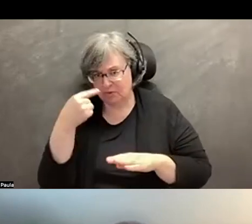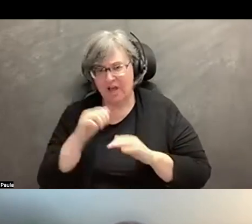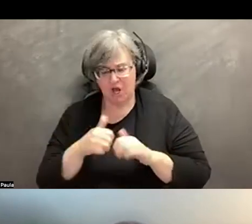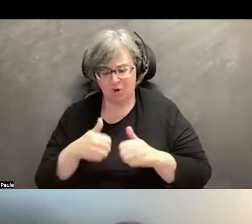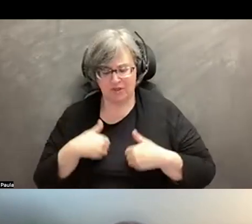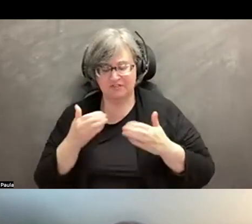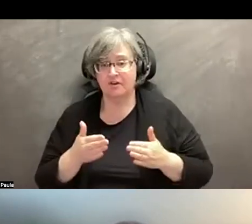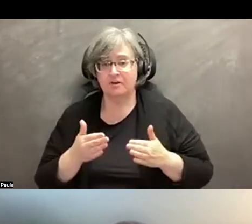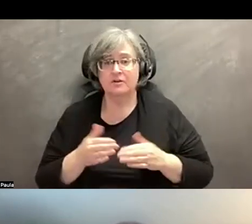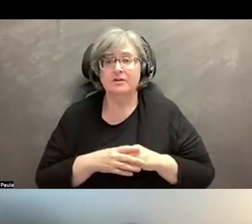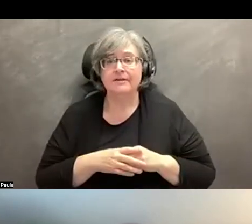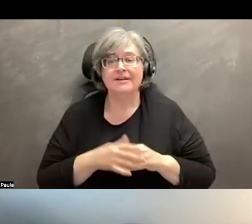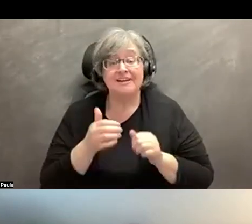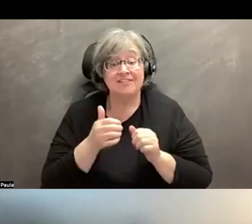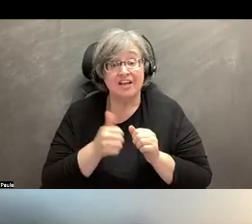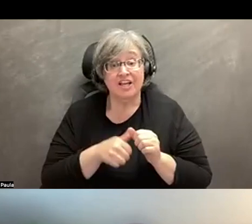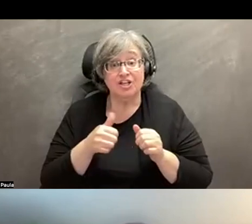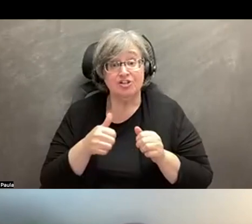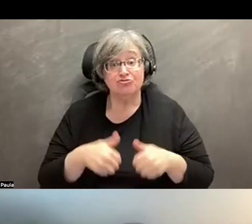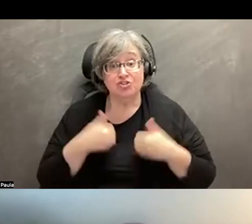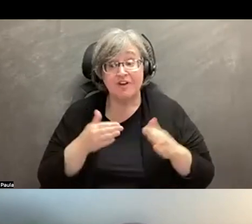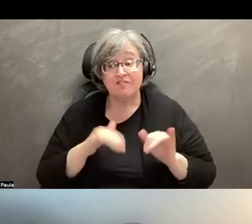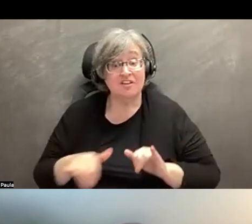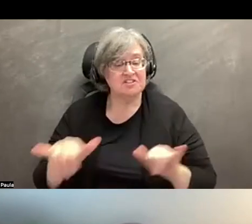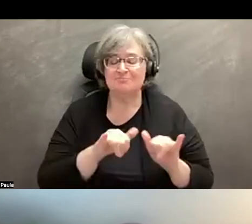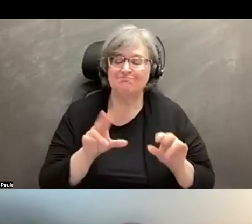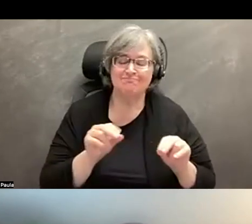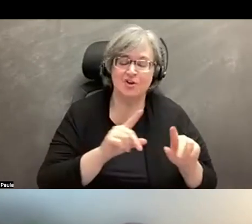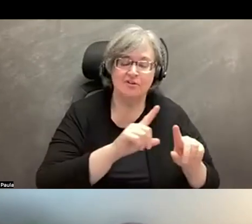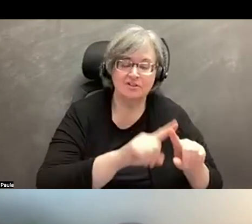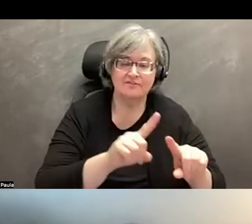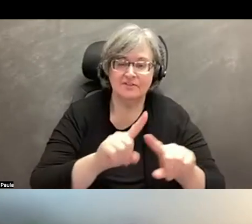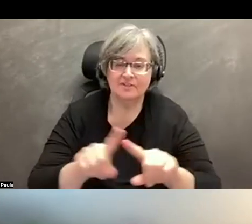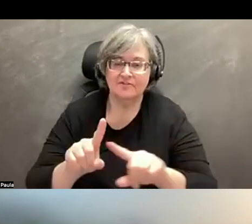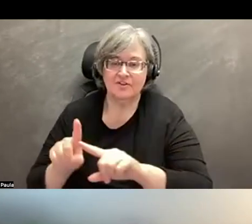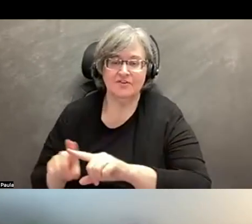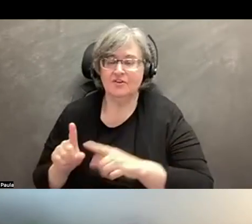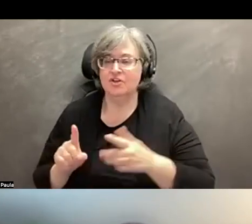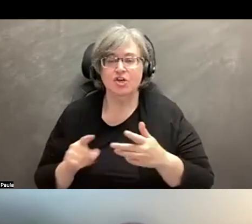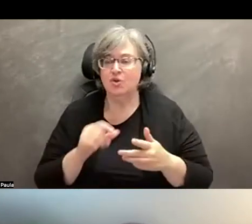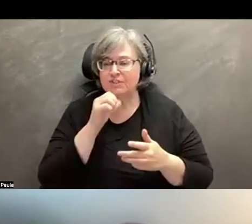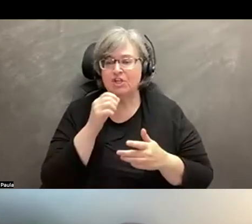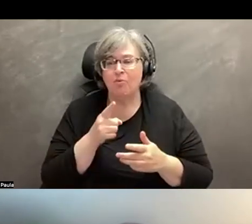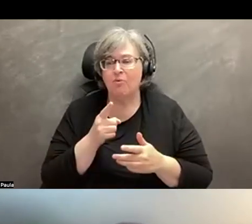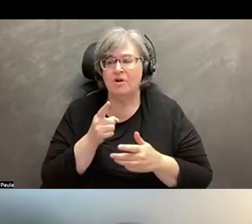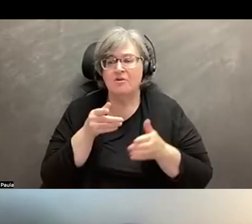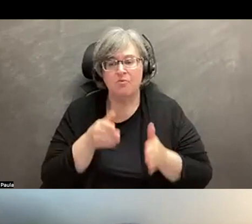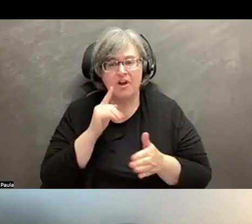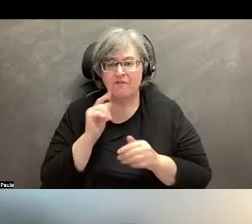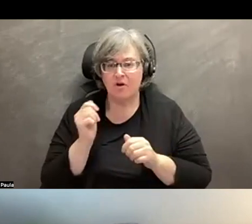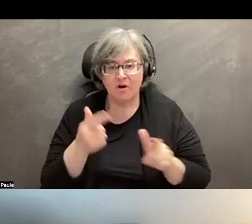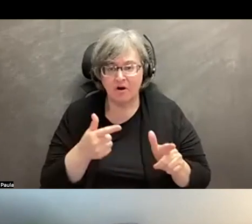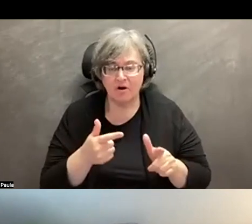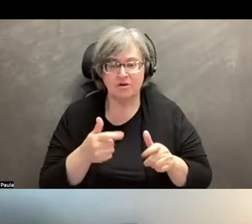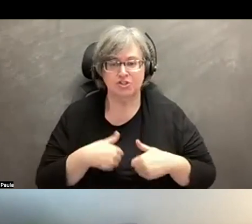and each survivor is different. Each survivor is different. So there's no one way fit all type